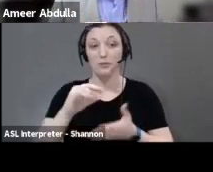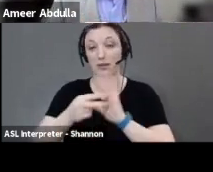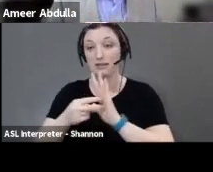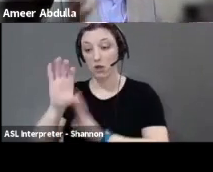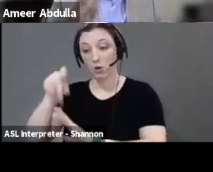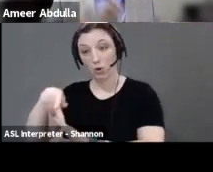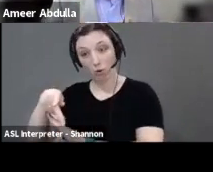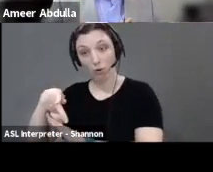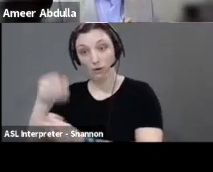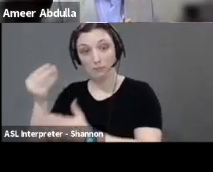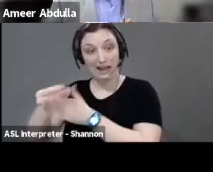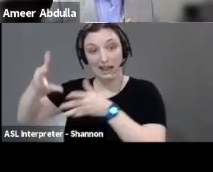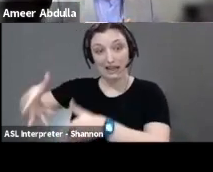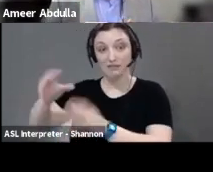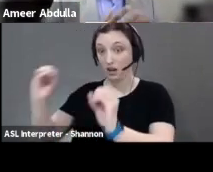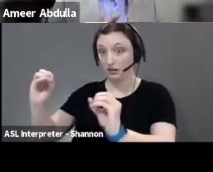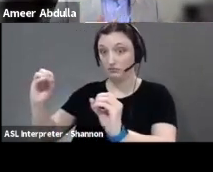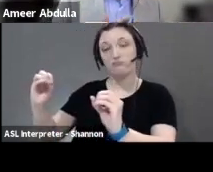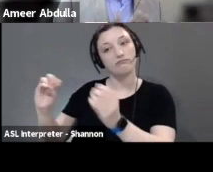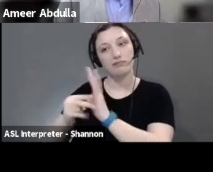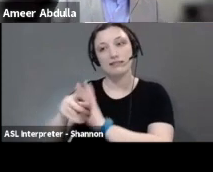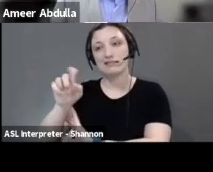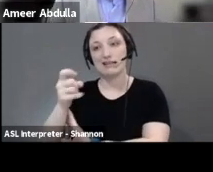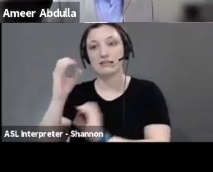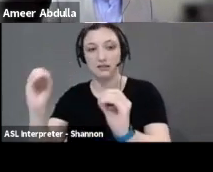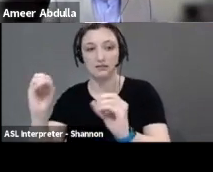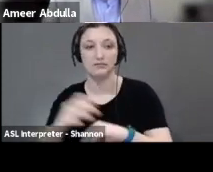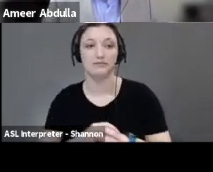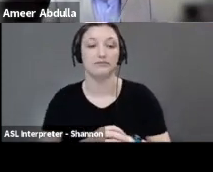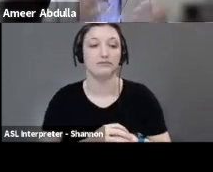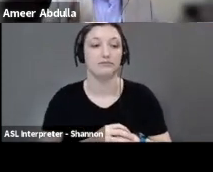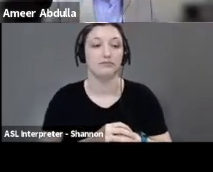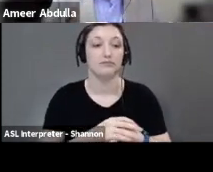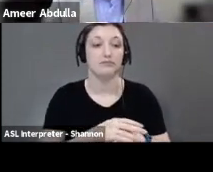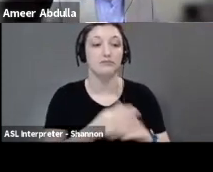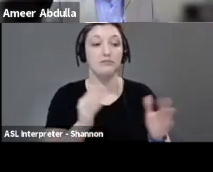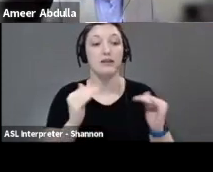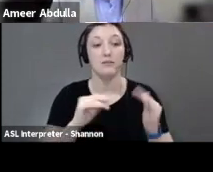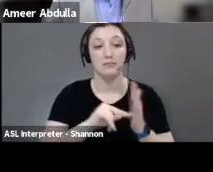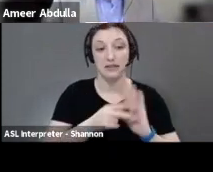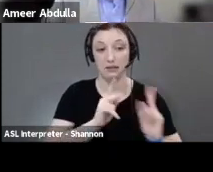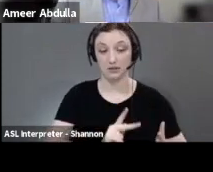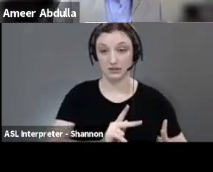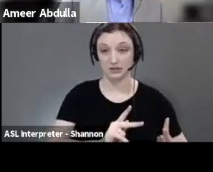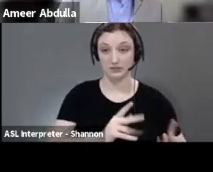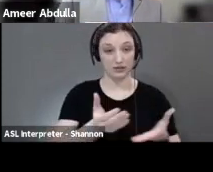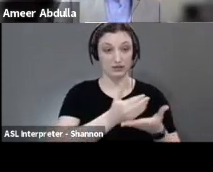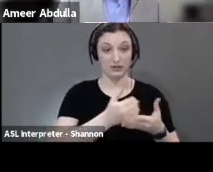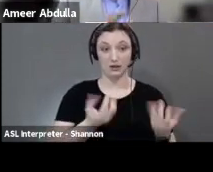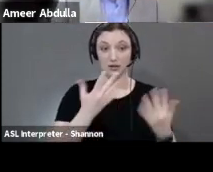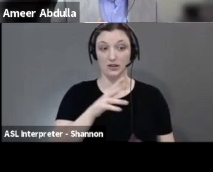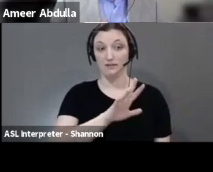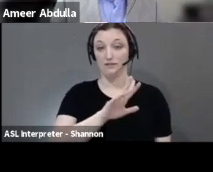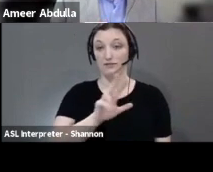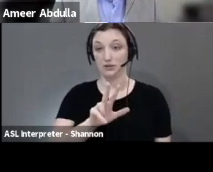tax. Person receives the salary at 53.53% tax, and it has 53.53% effective tax